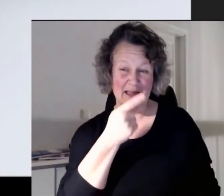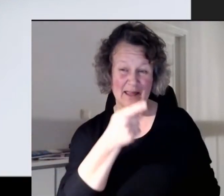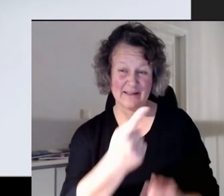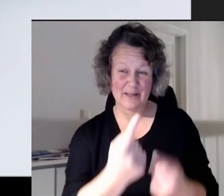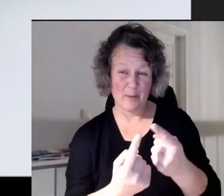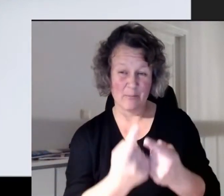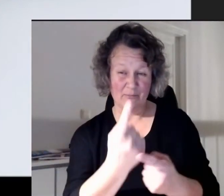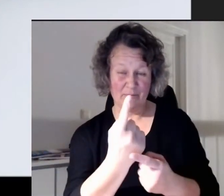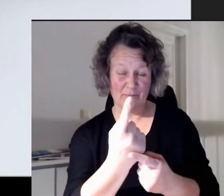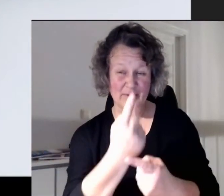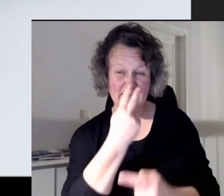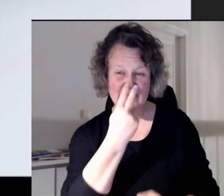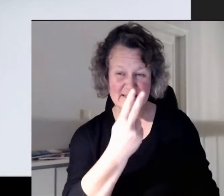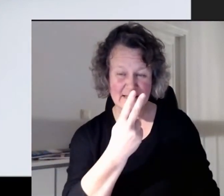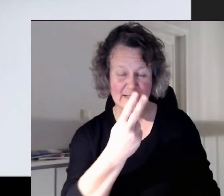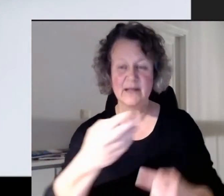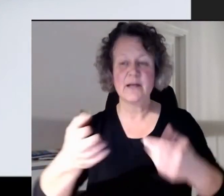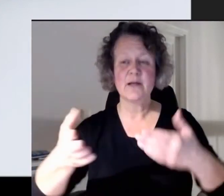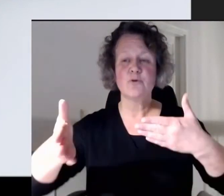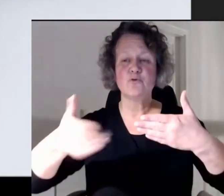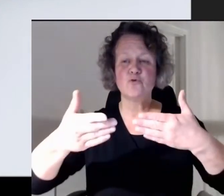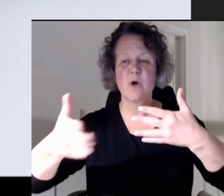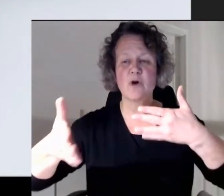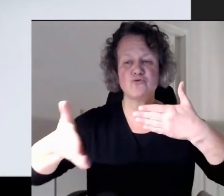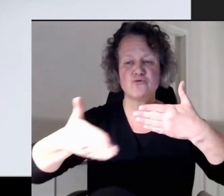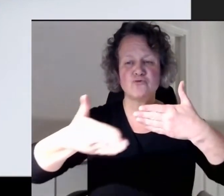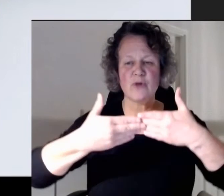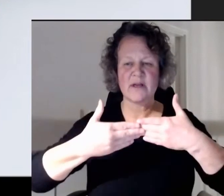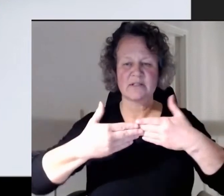we contacted this device. It's a door closer.